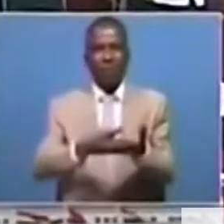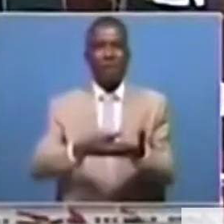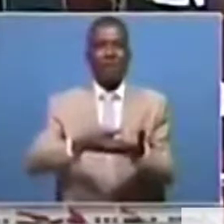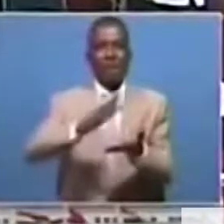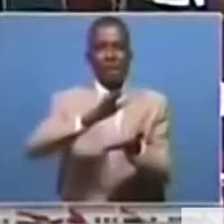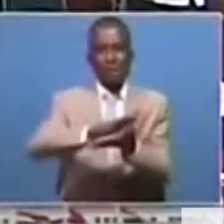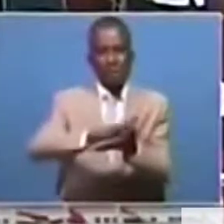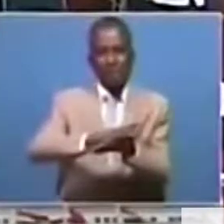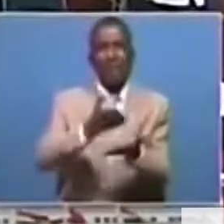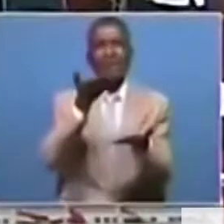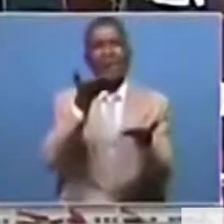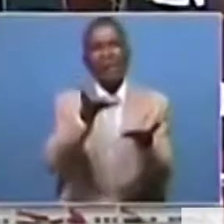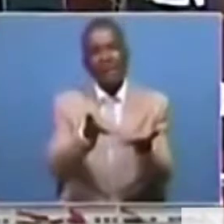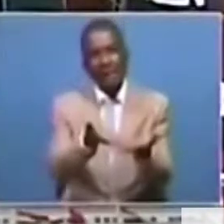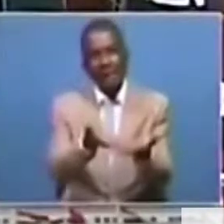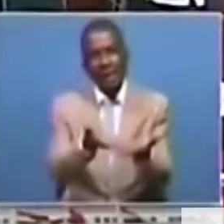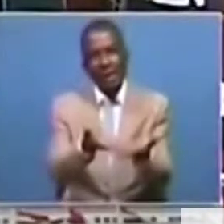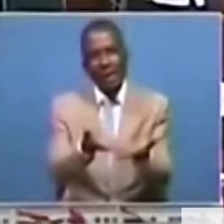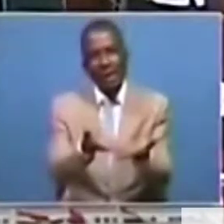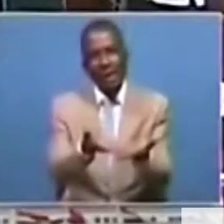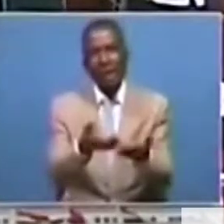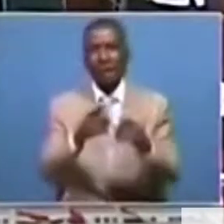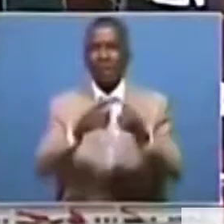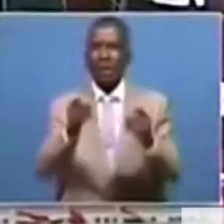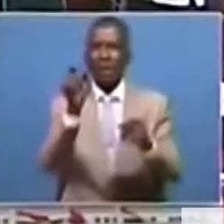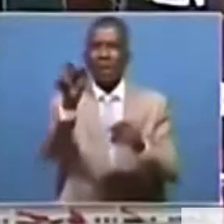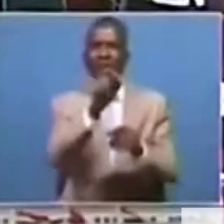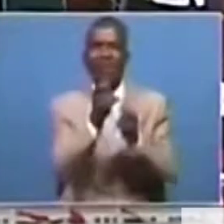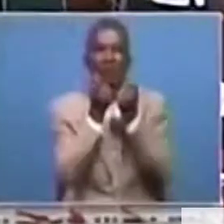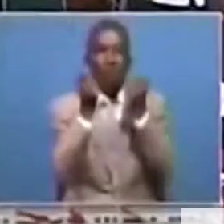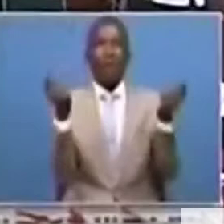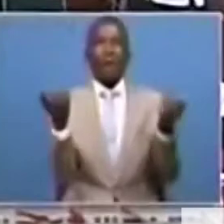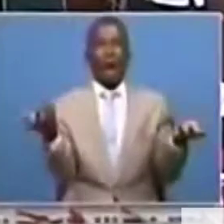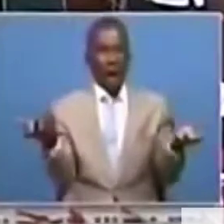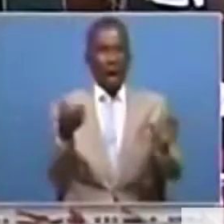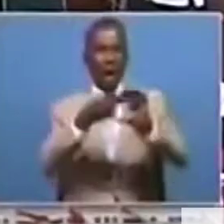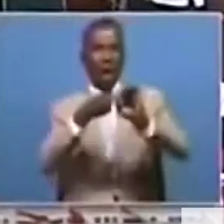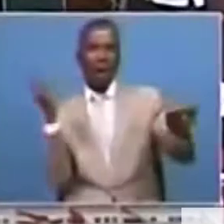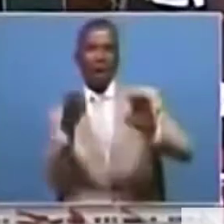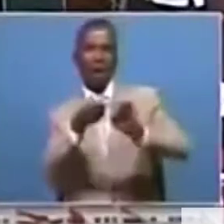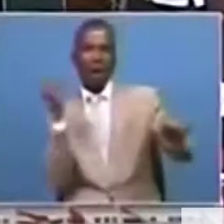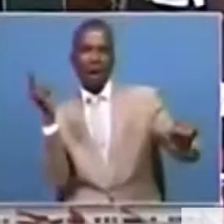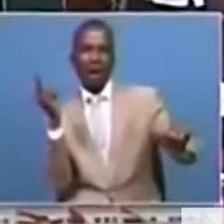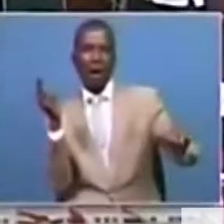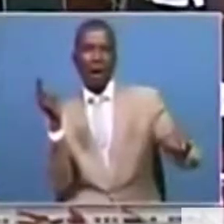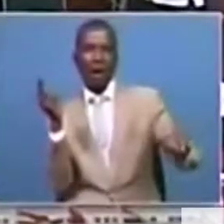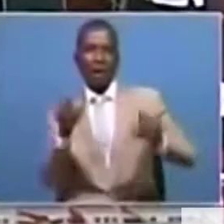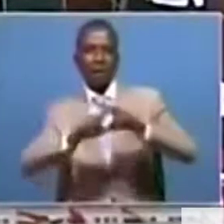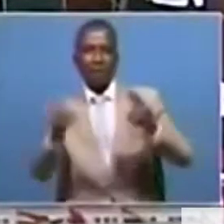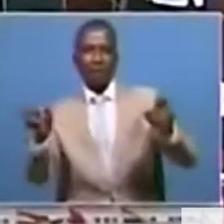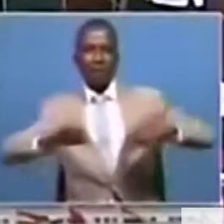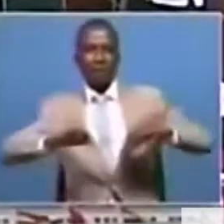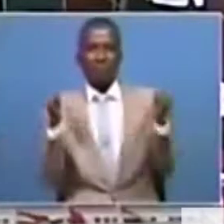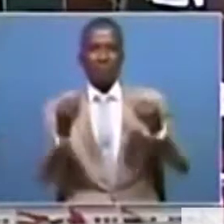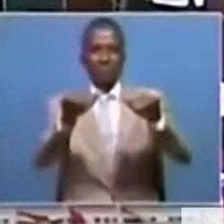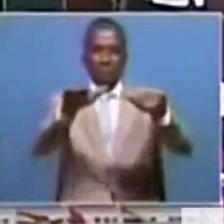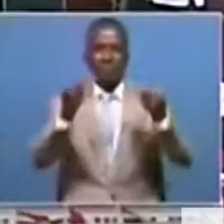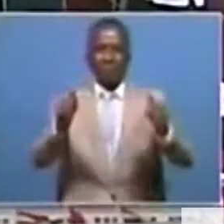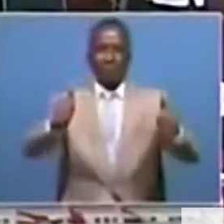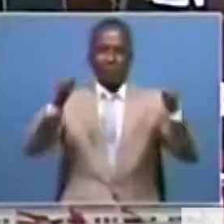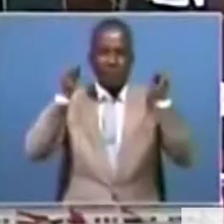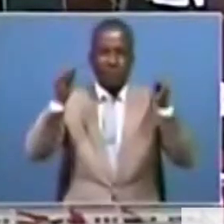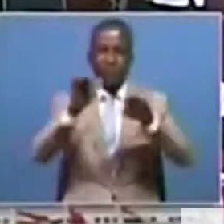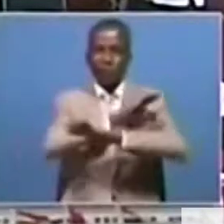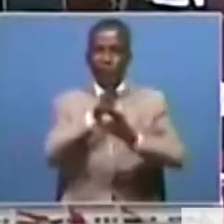witness statements were going to testify. It therefore came as a surprise that both counsel for respondents announced on Monday, 8